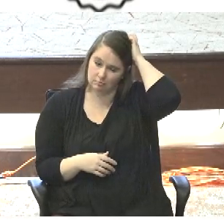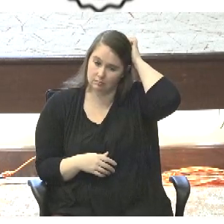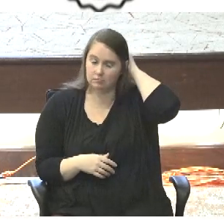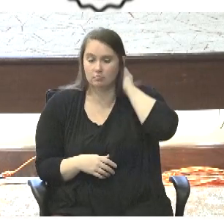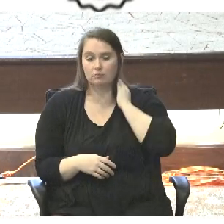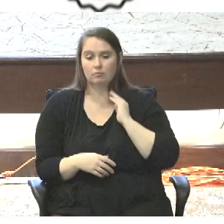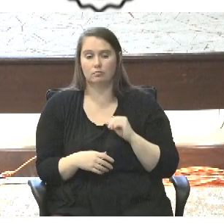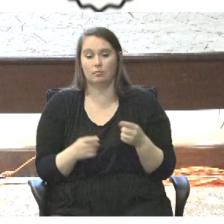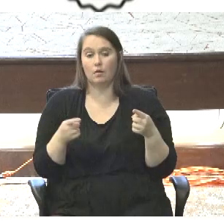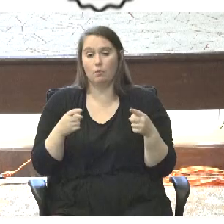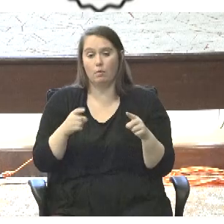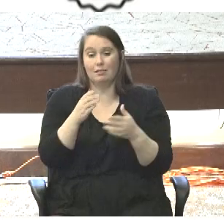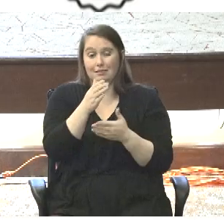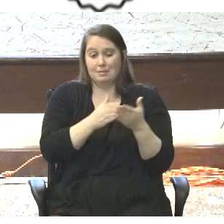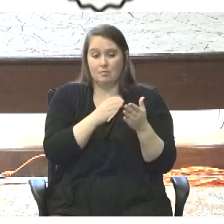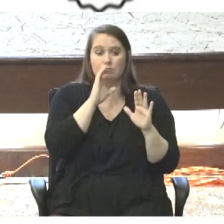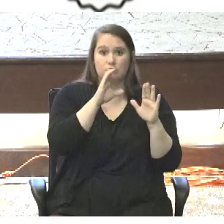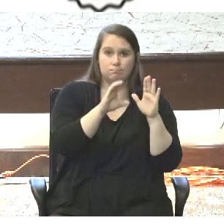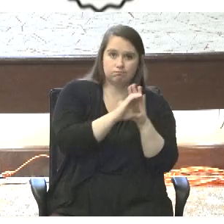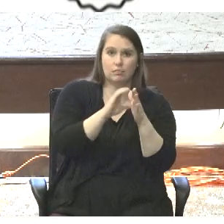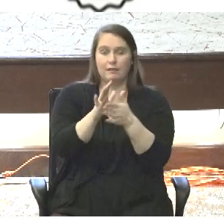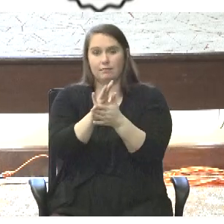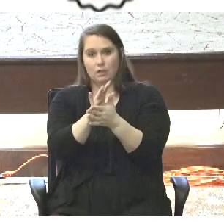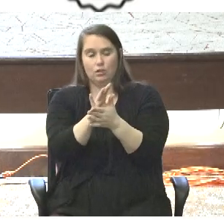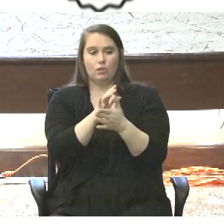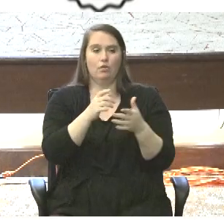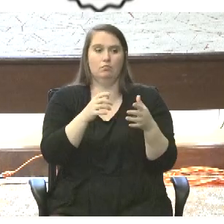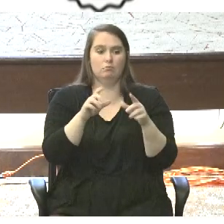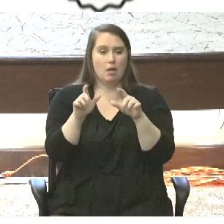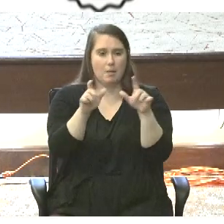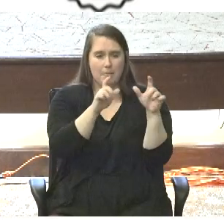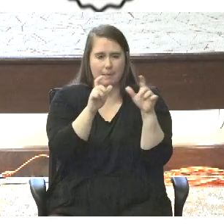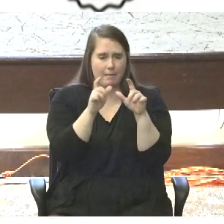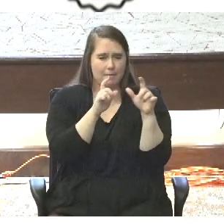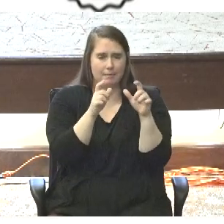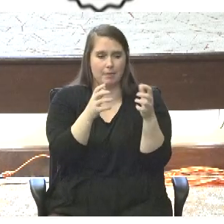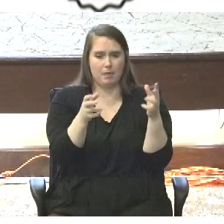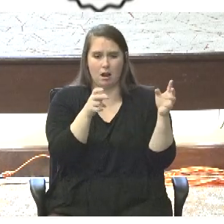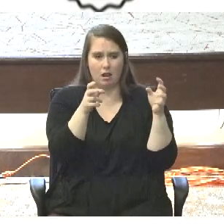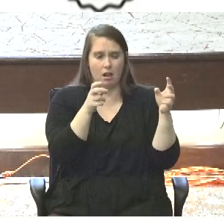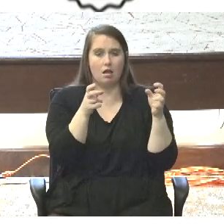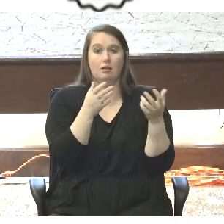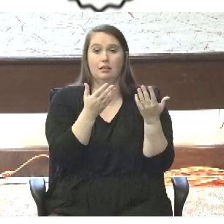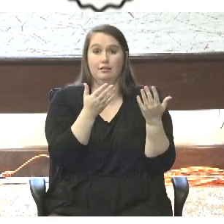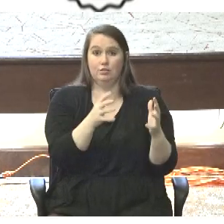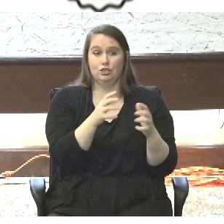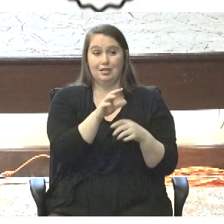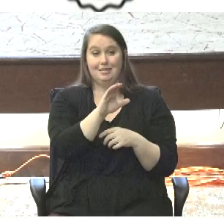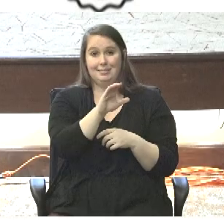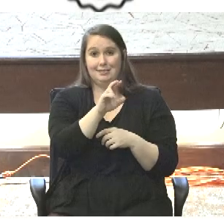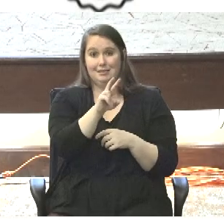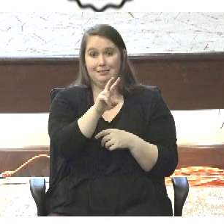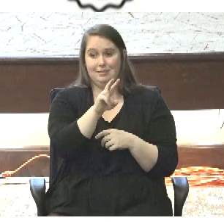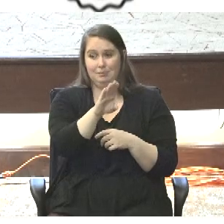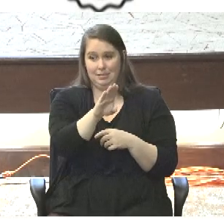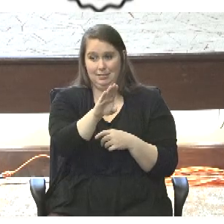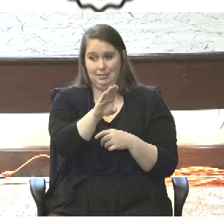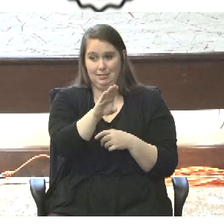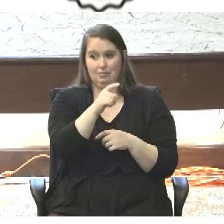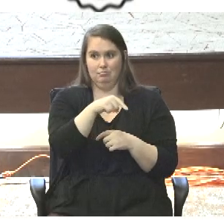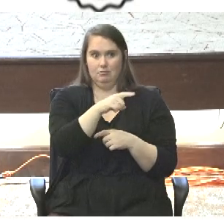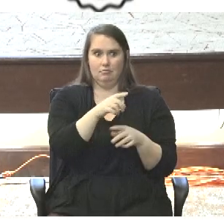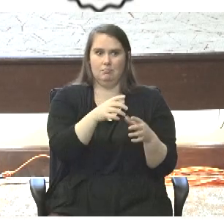in photo and video, a lot of discussion has taken place over who the Waco CVB is and how we can really